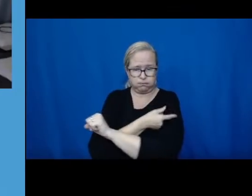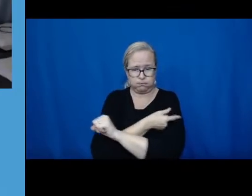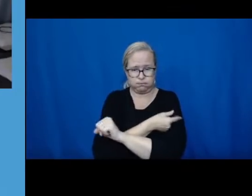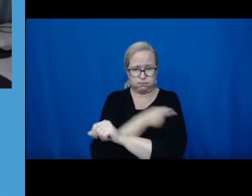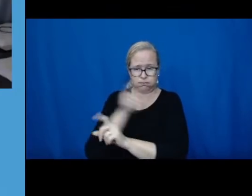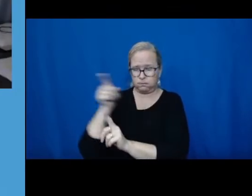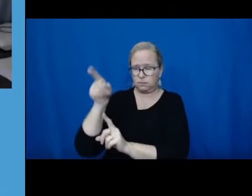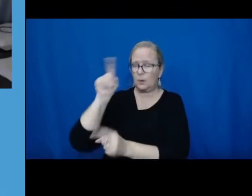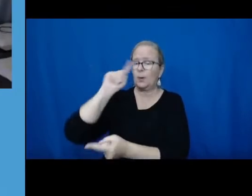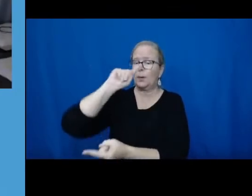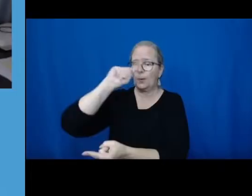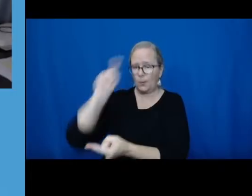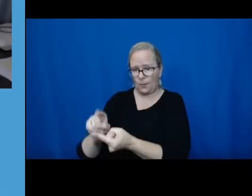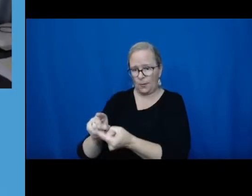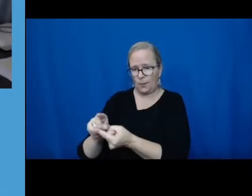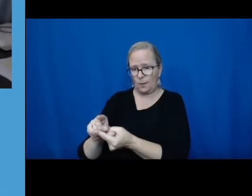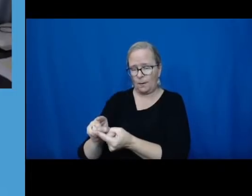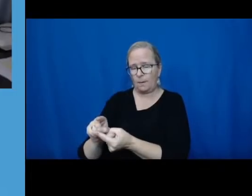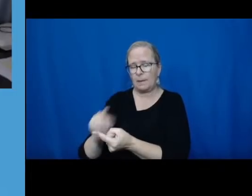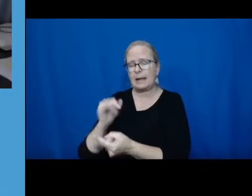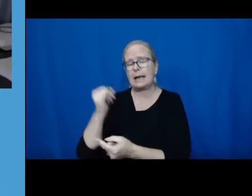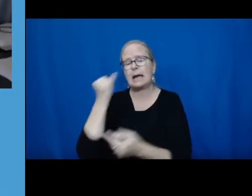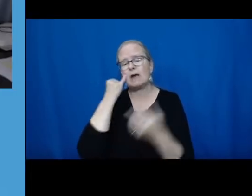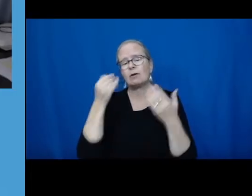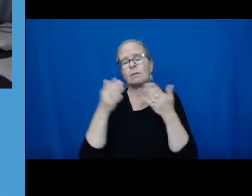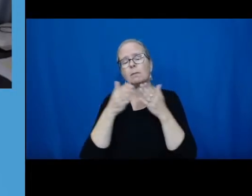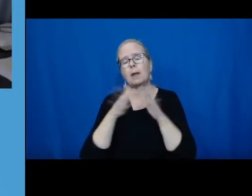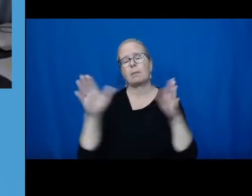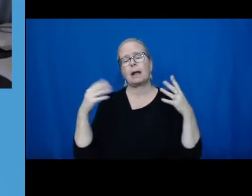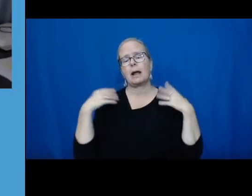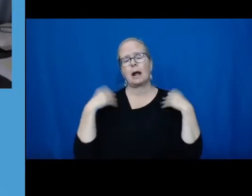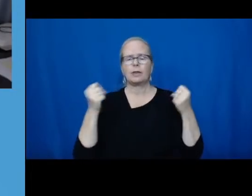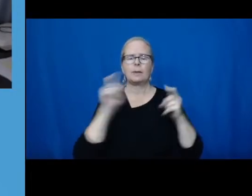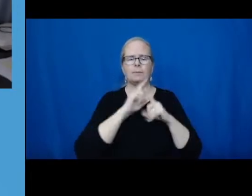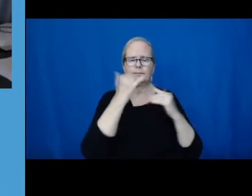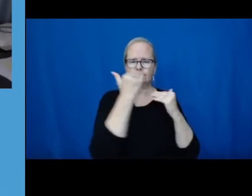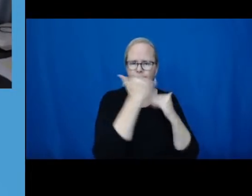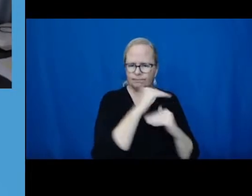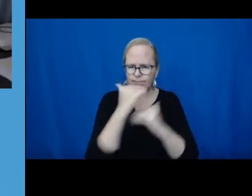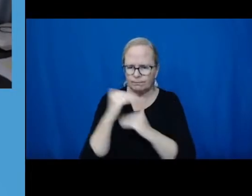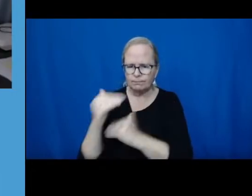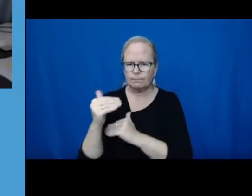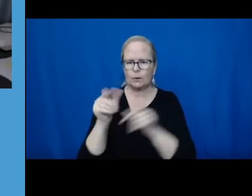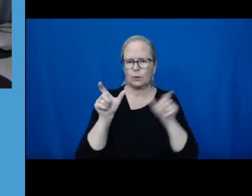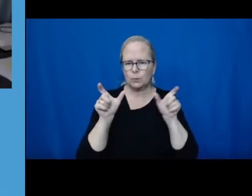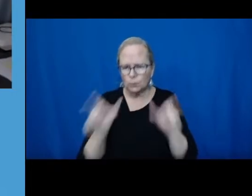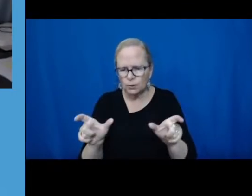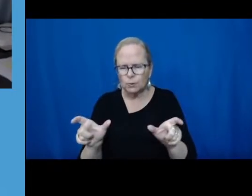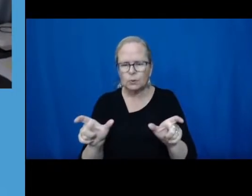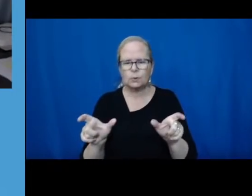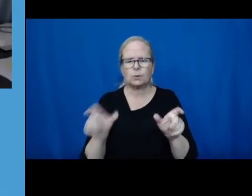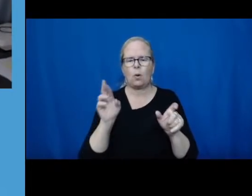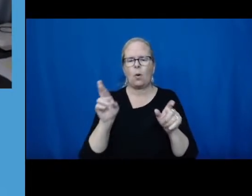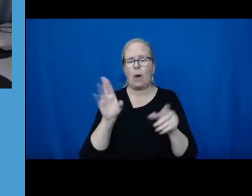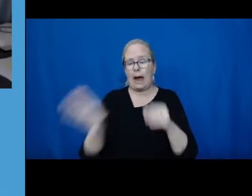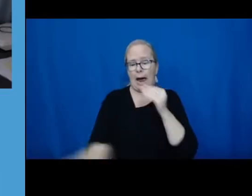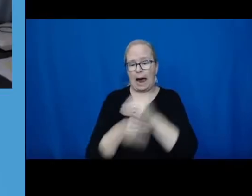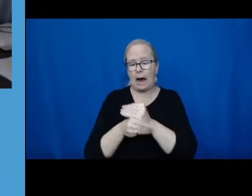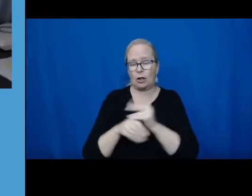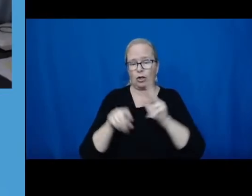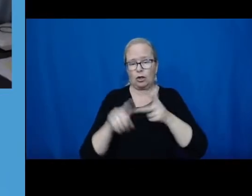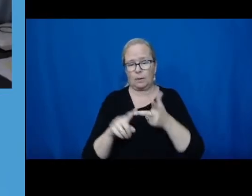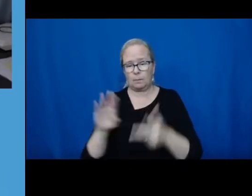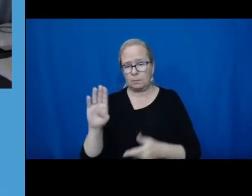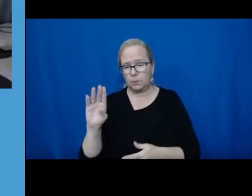most in danger from COVID consequences, but also giving boosters to people, to healthcare workers who